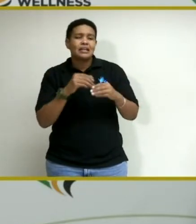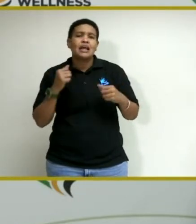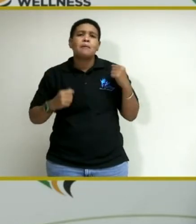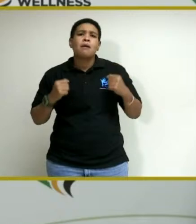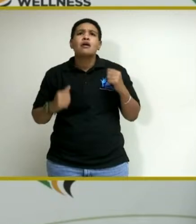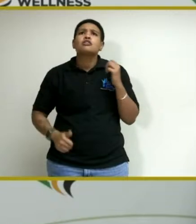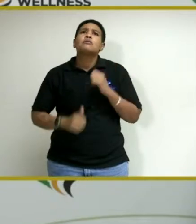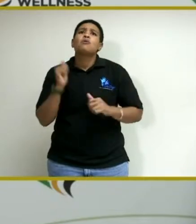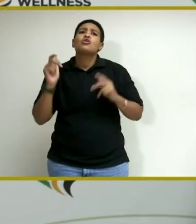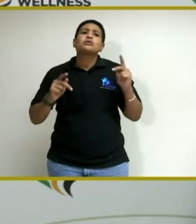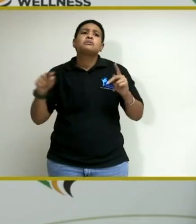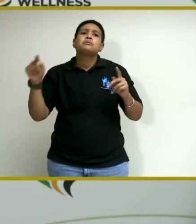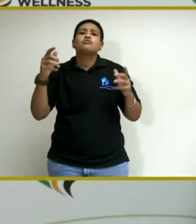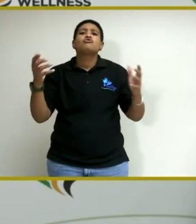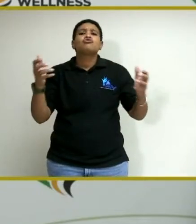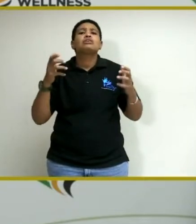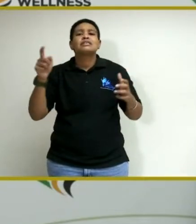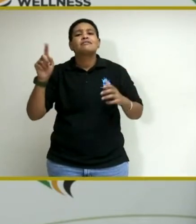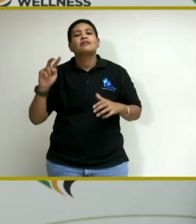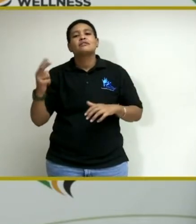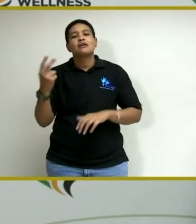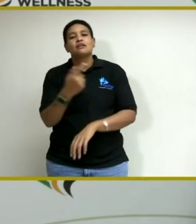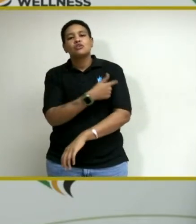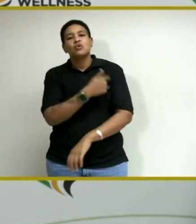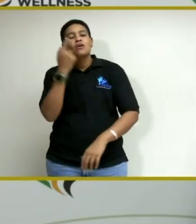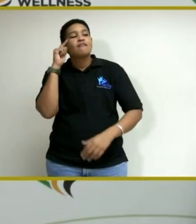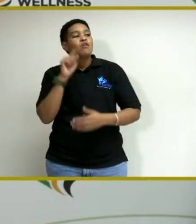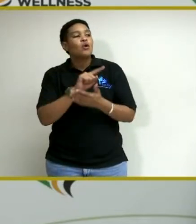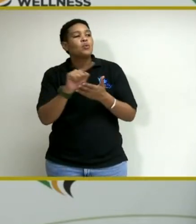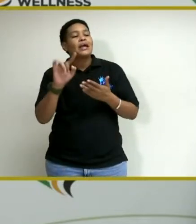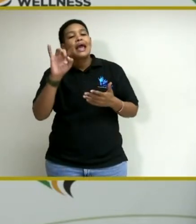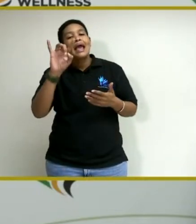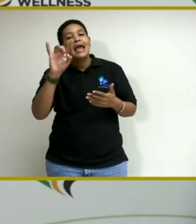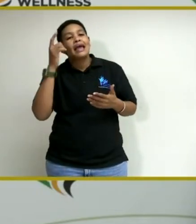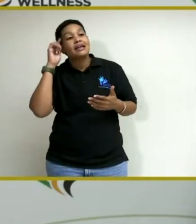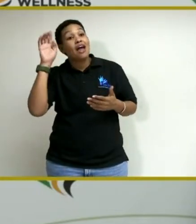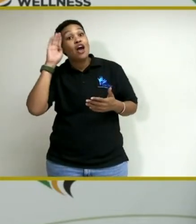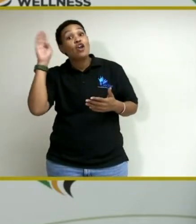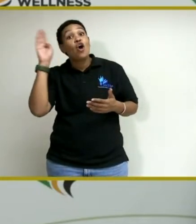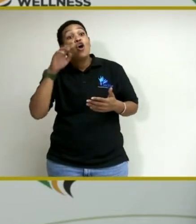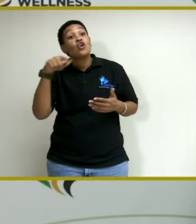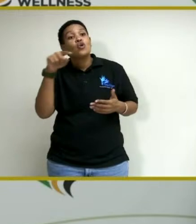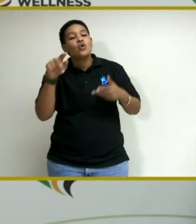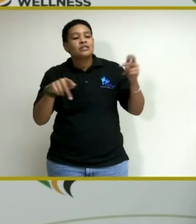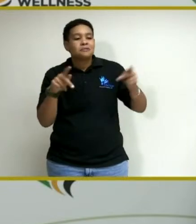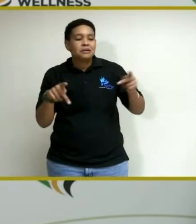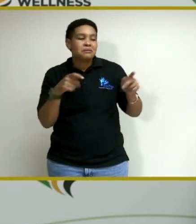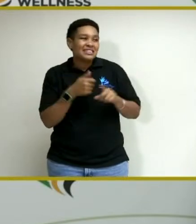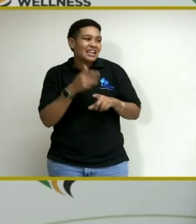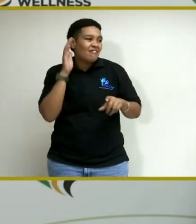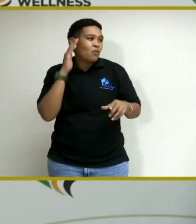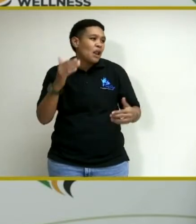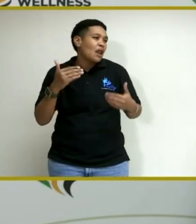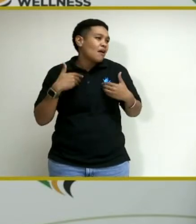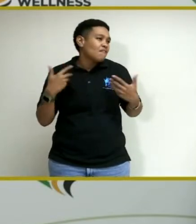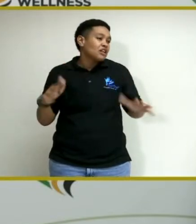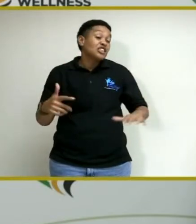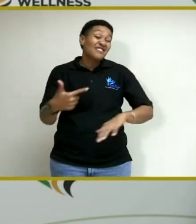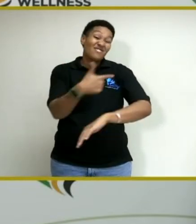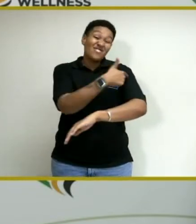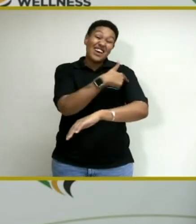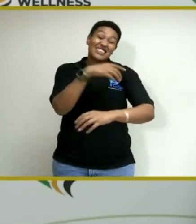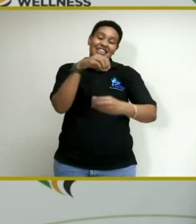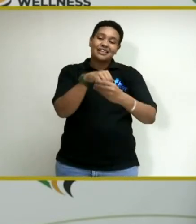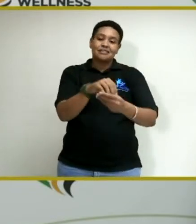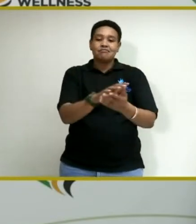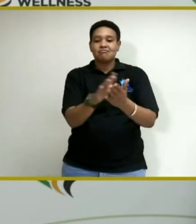of persons would have received their second dose for week 8, and all of those persons would have been vaccinated in the